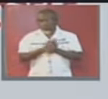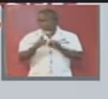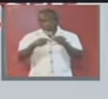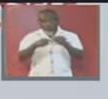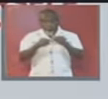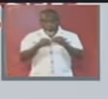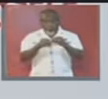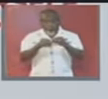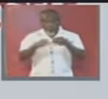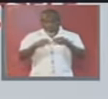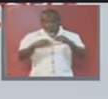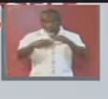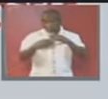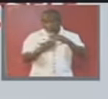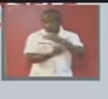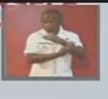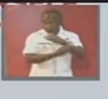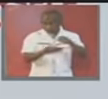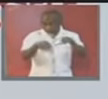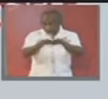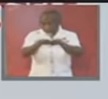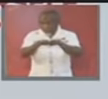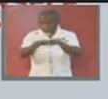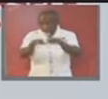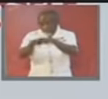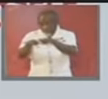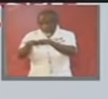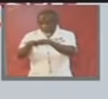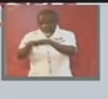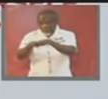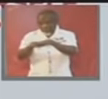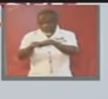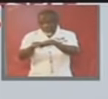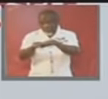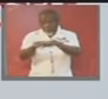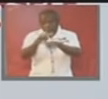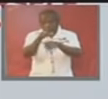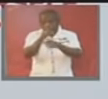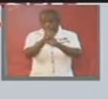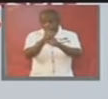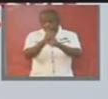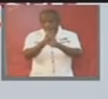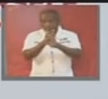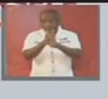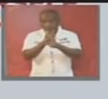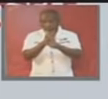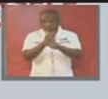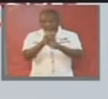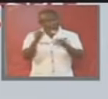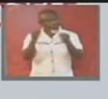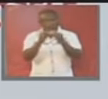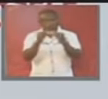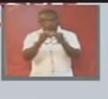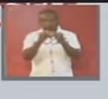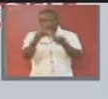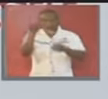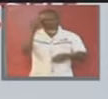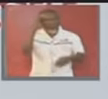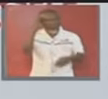right. Since the start of this pandemic, we kept on saying there is more that we don't know than we know about